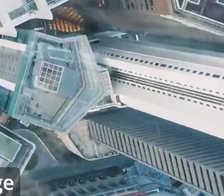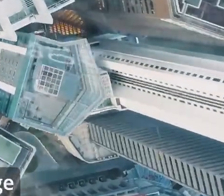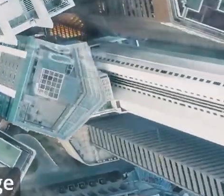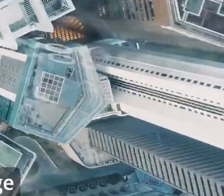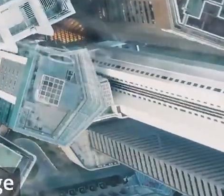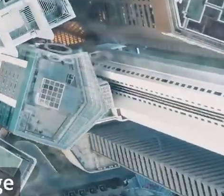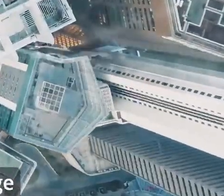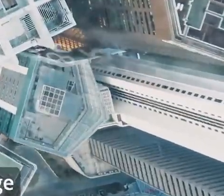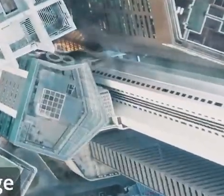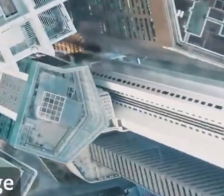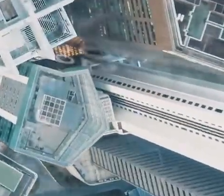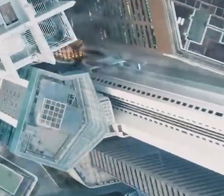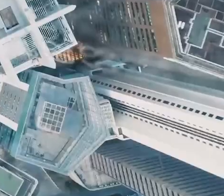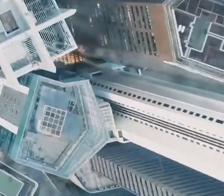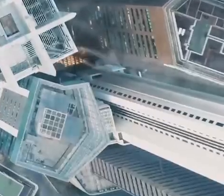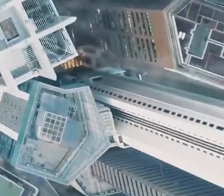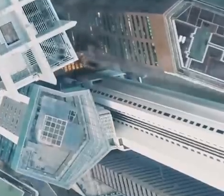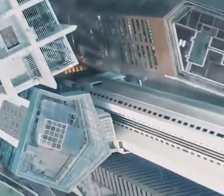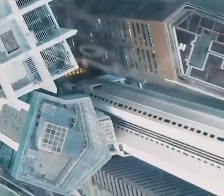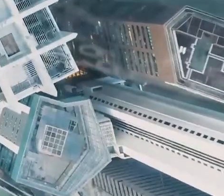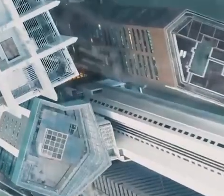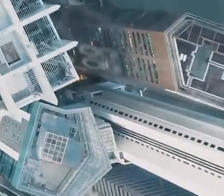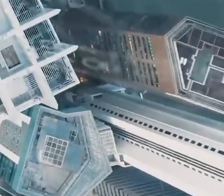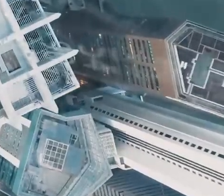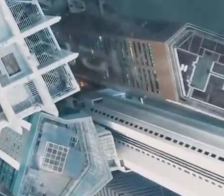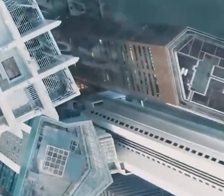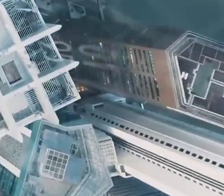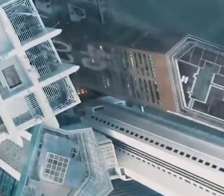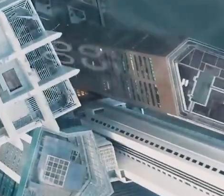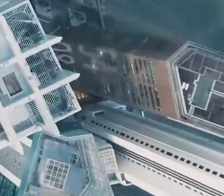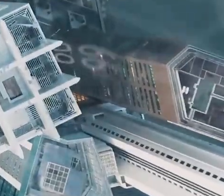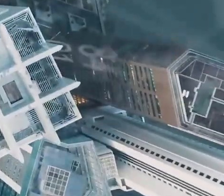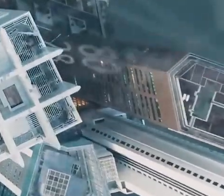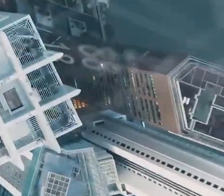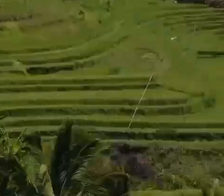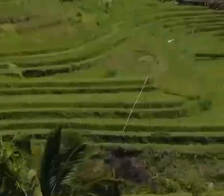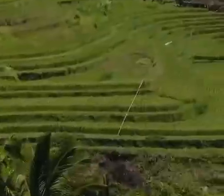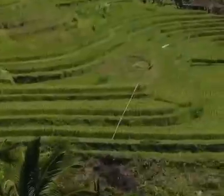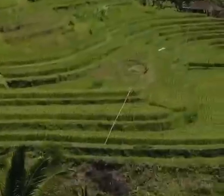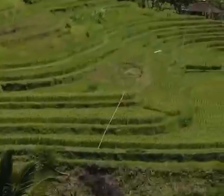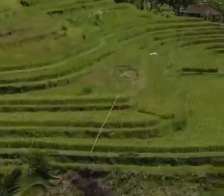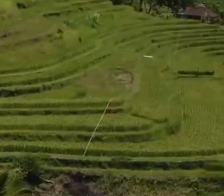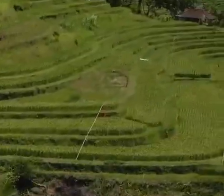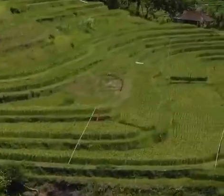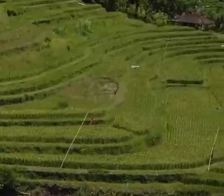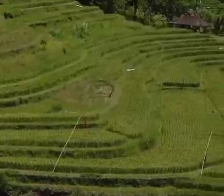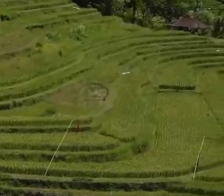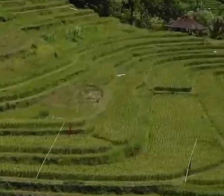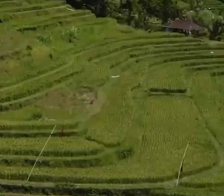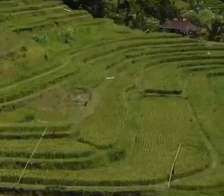to facilitate and encourage the sharing of data between organizations. Principle